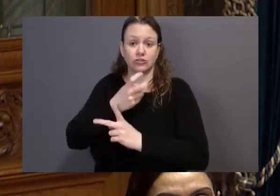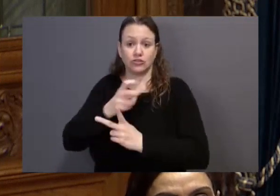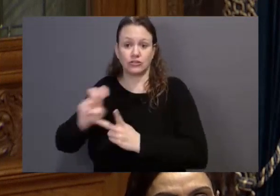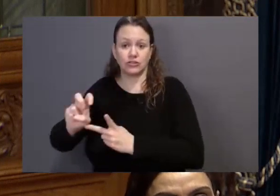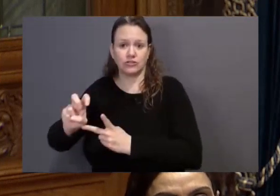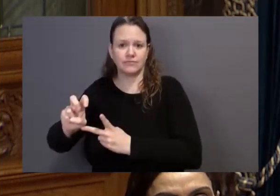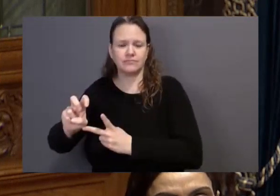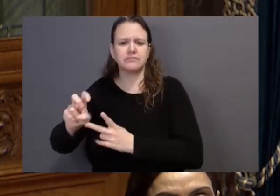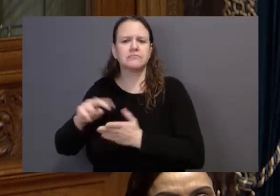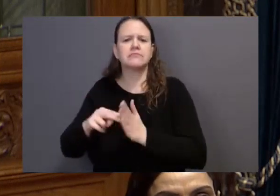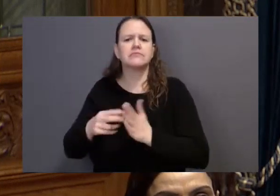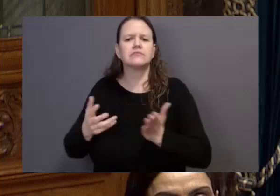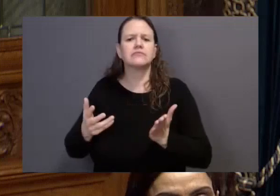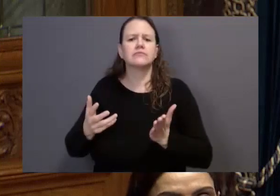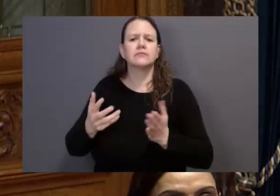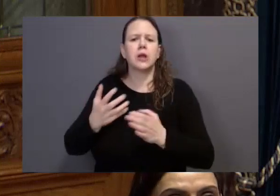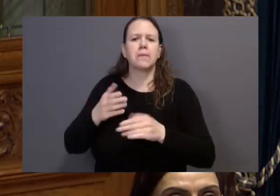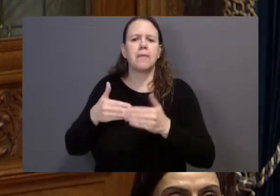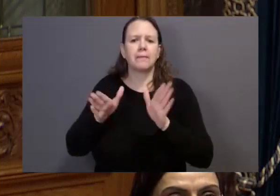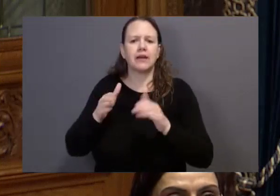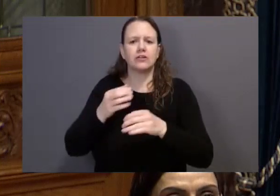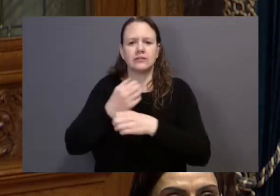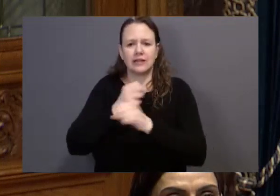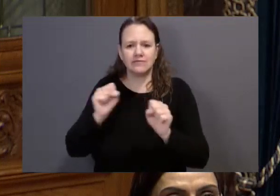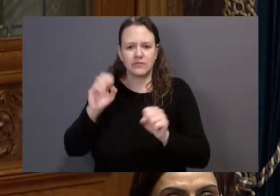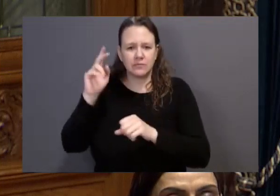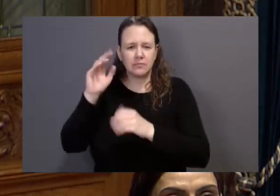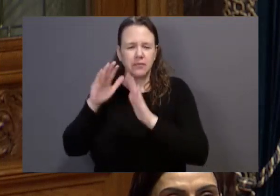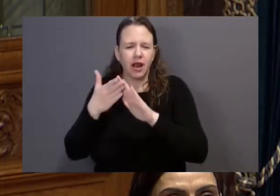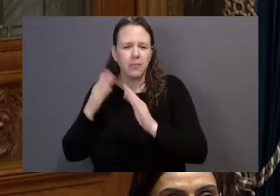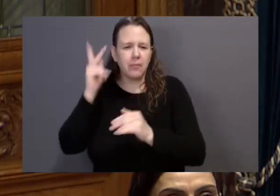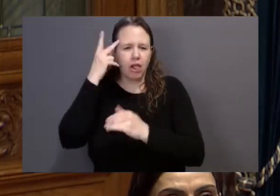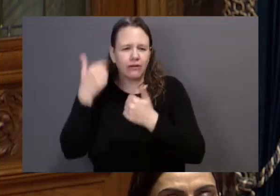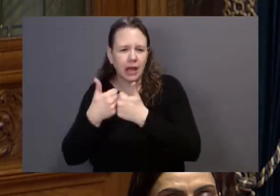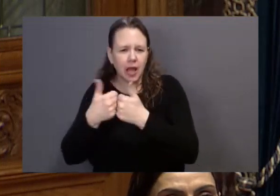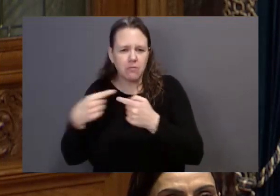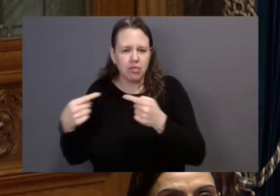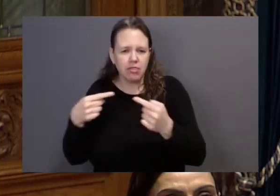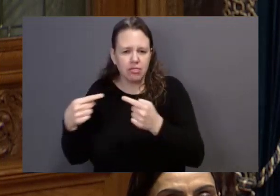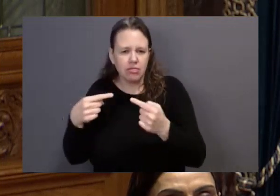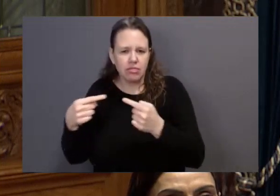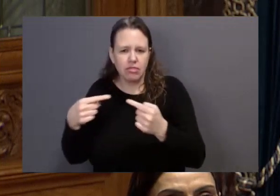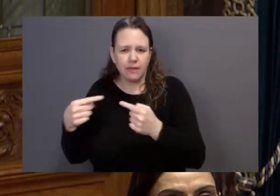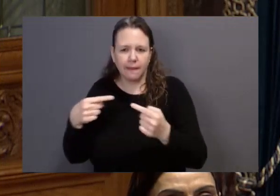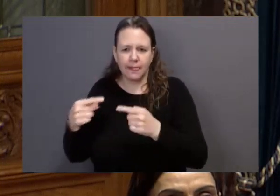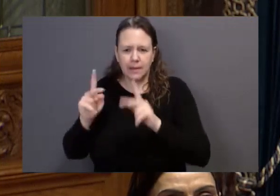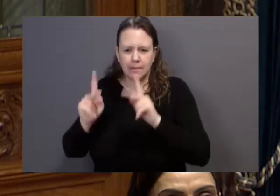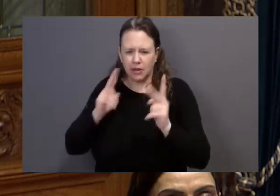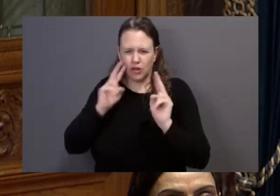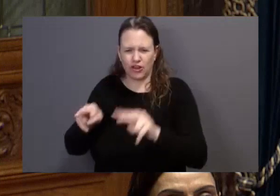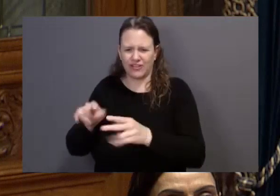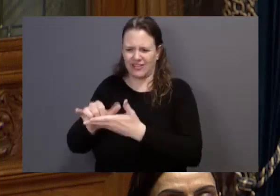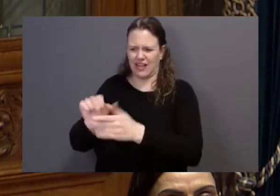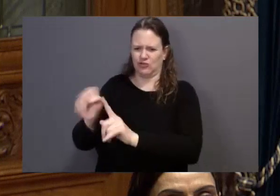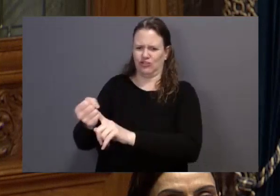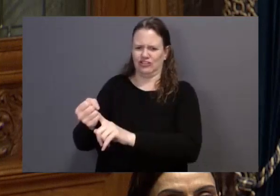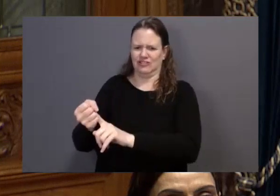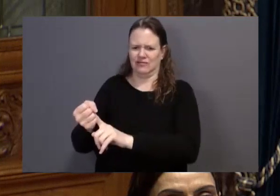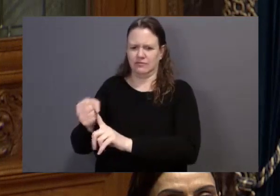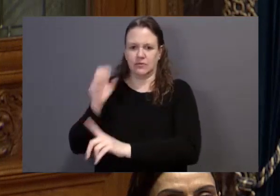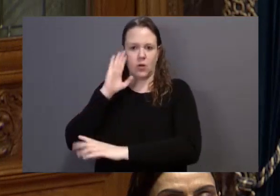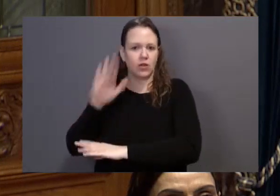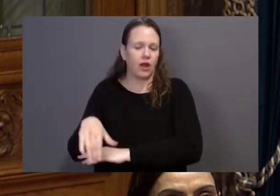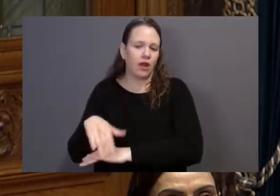police transition knows it has been fumbled from the beginning. The result is the Minister and the Mayor of one of the largest cities